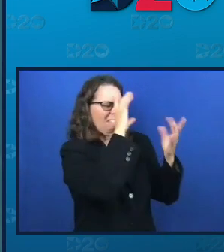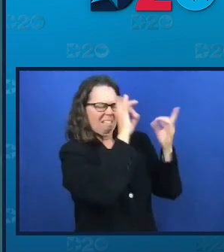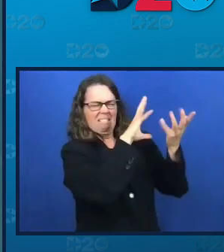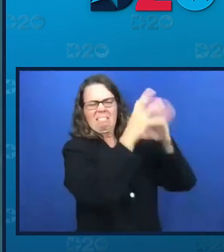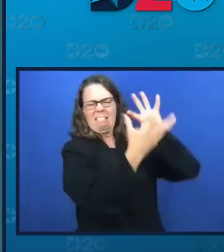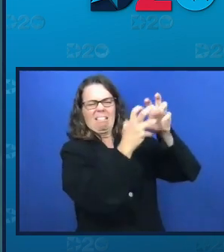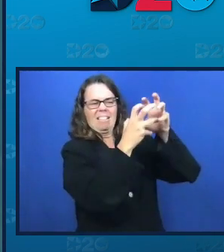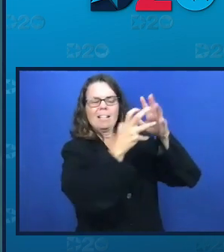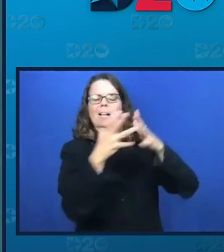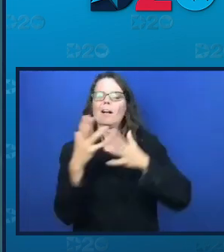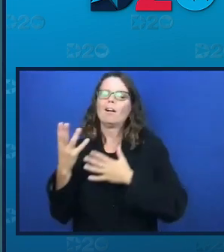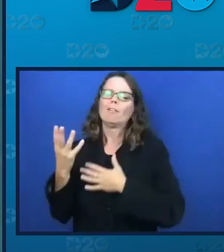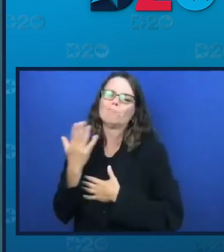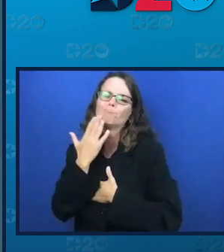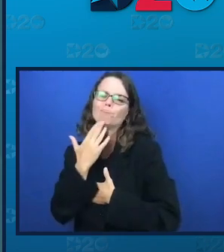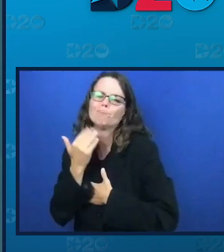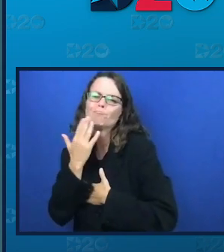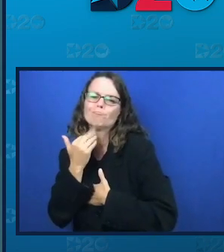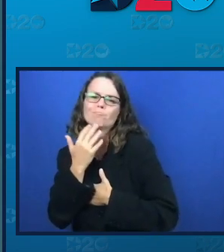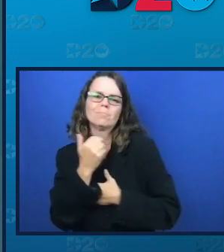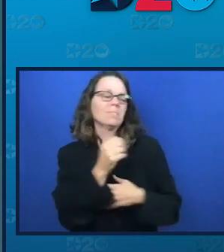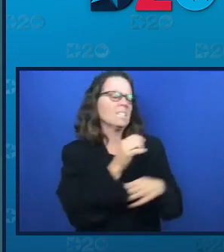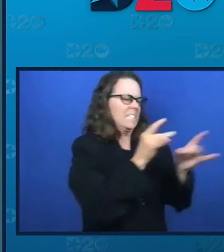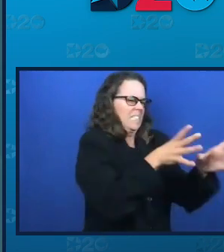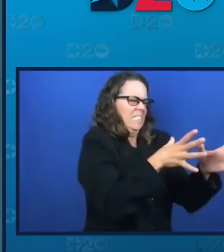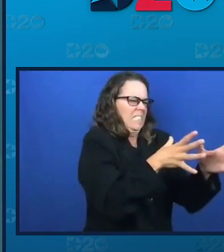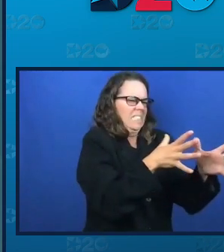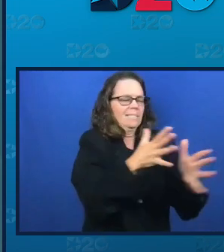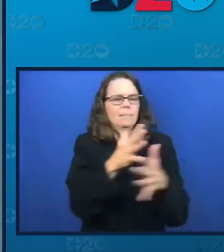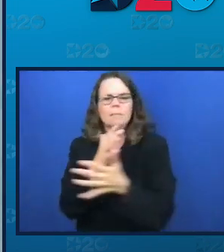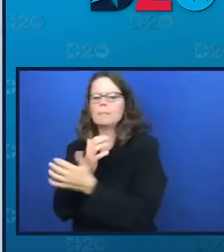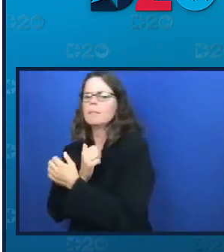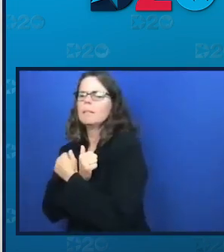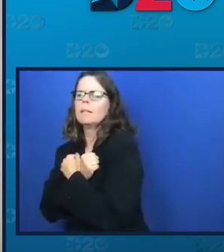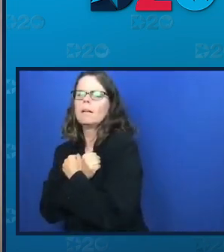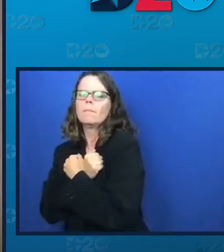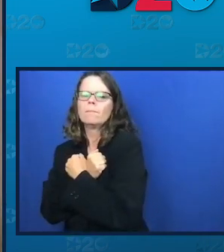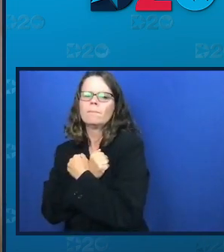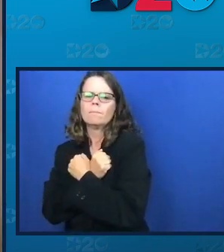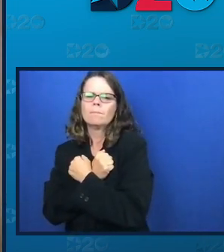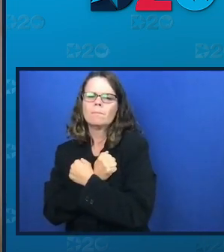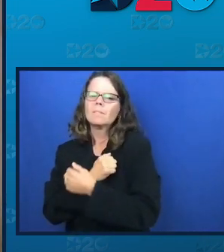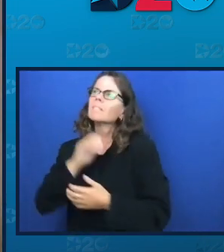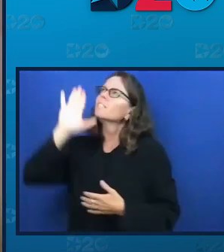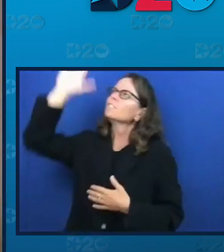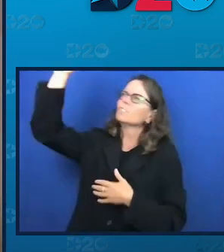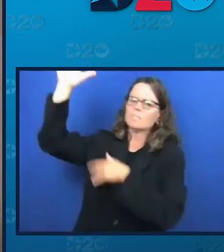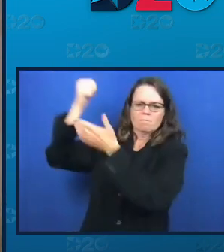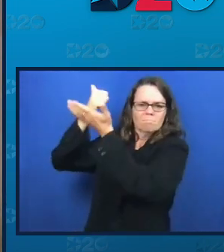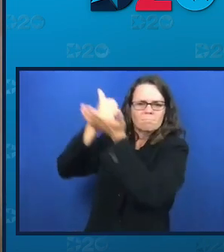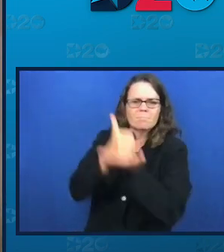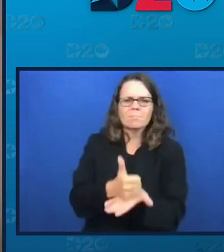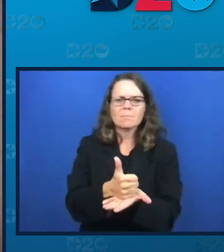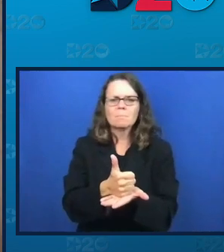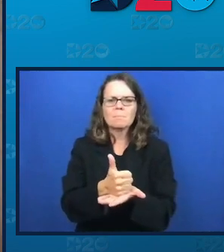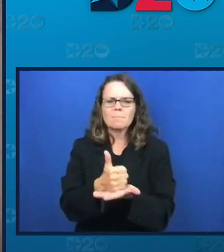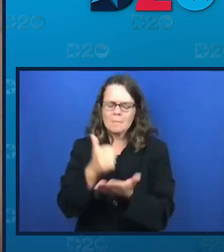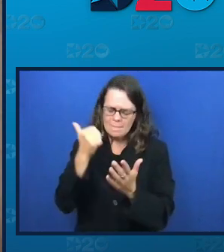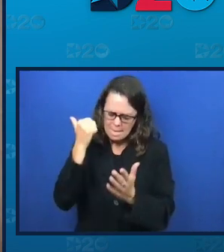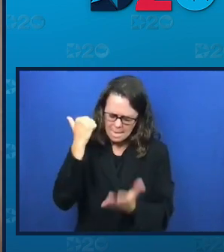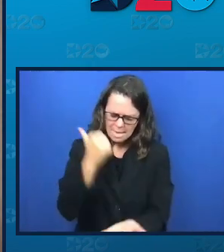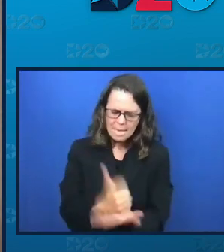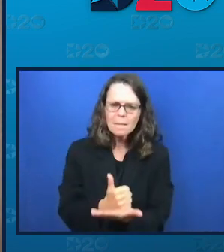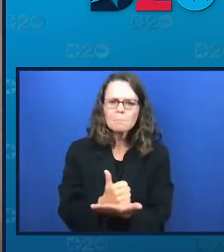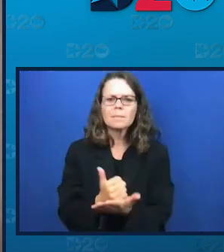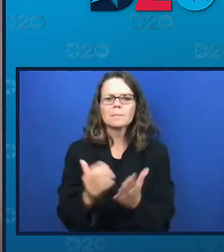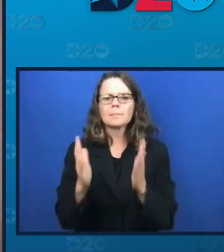So may it be your will, and let us say, Amen. Hi, I'm Father Jim Martin. Let